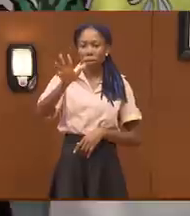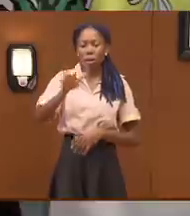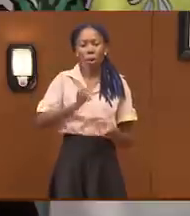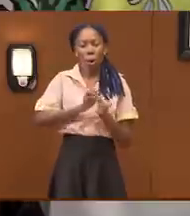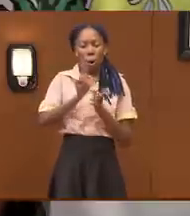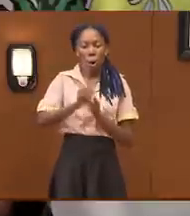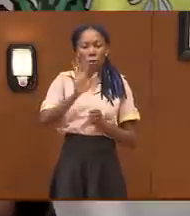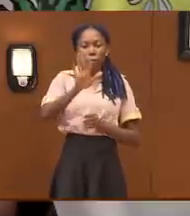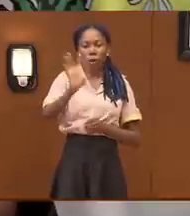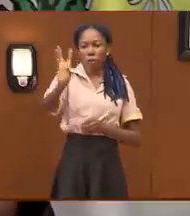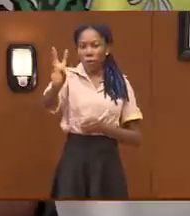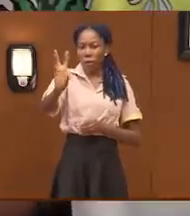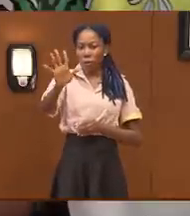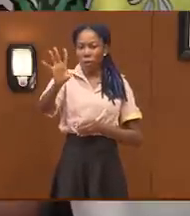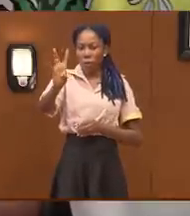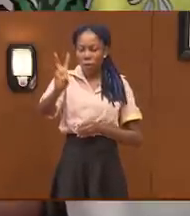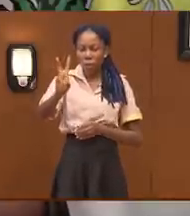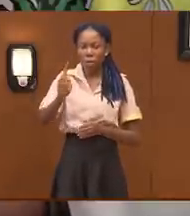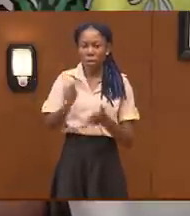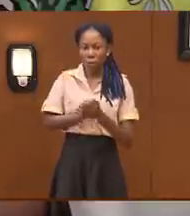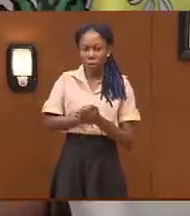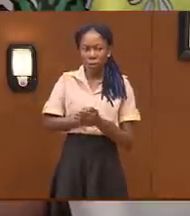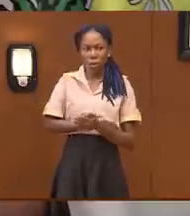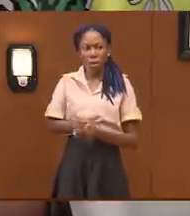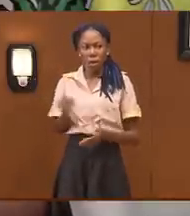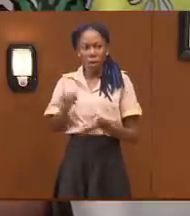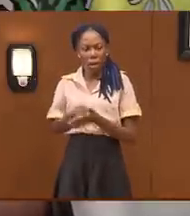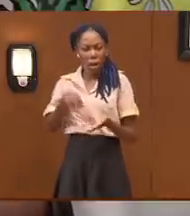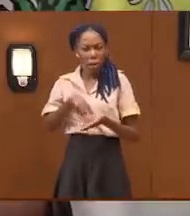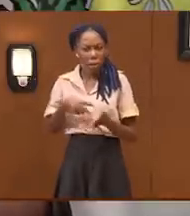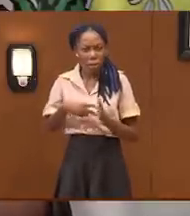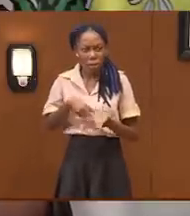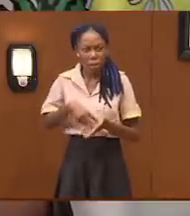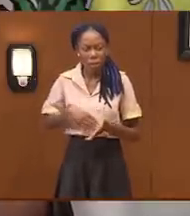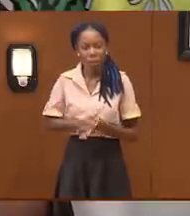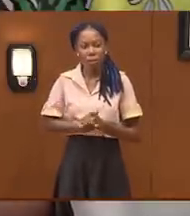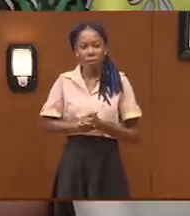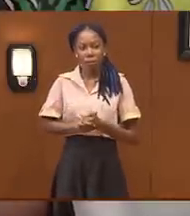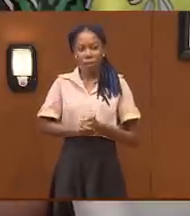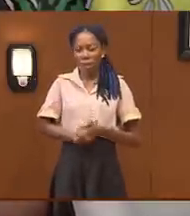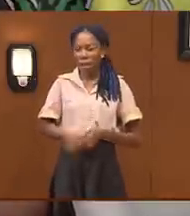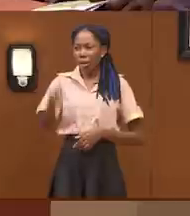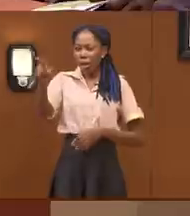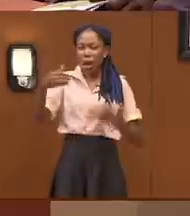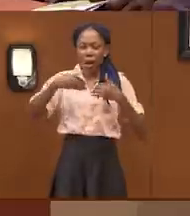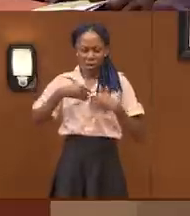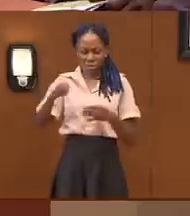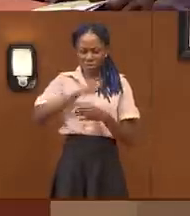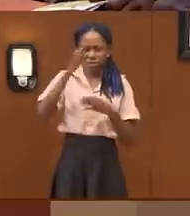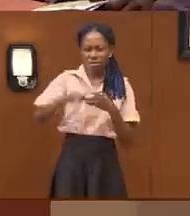you have accepted you are owing, it simply shows that your tenancy has since expired.